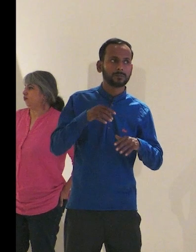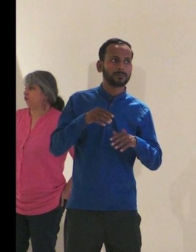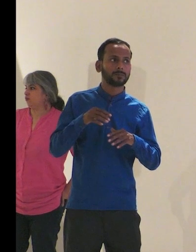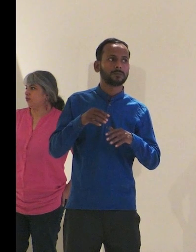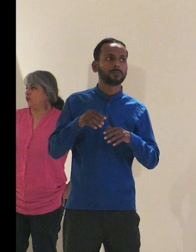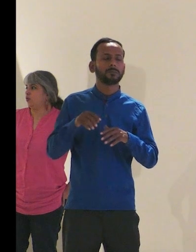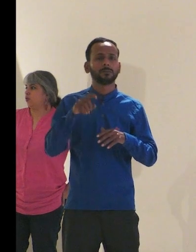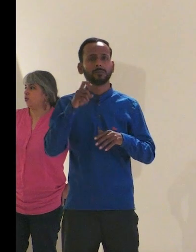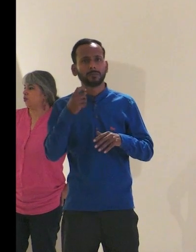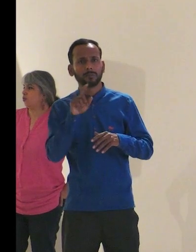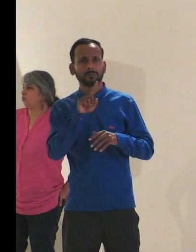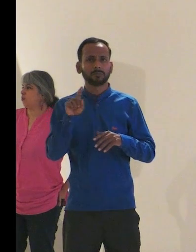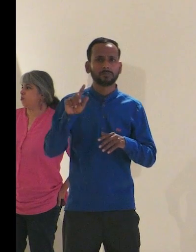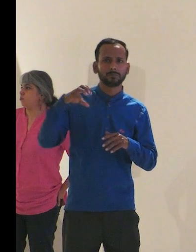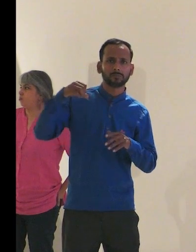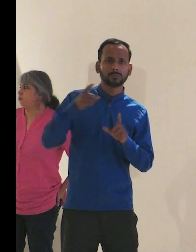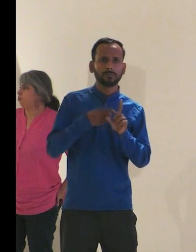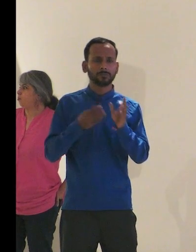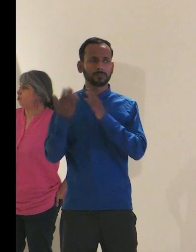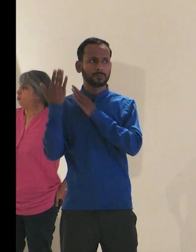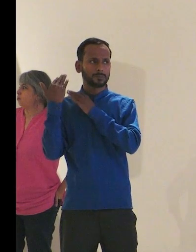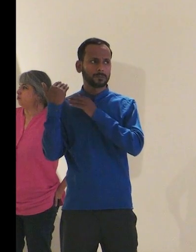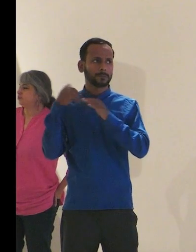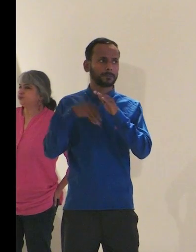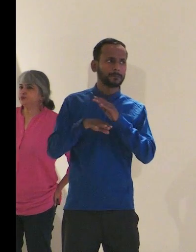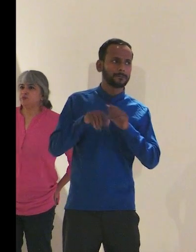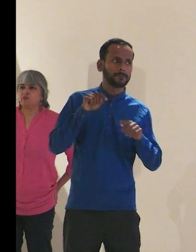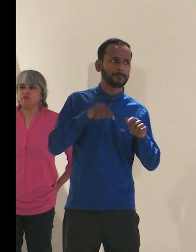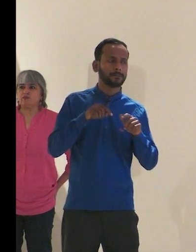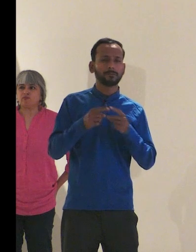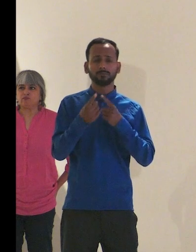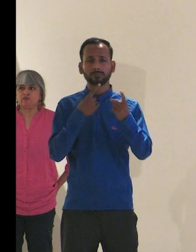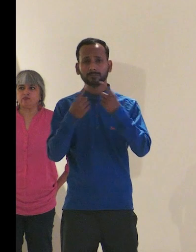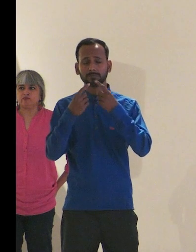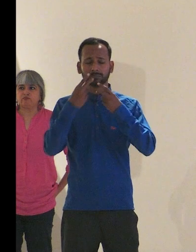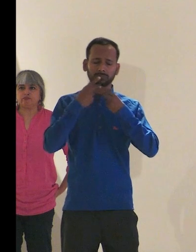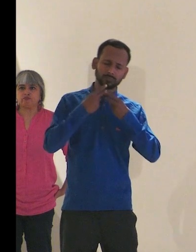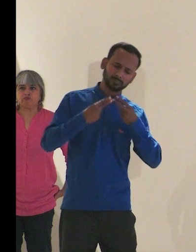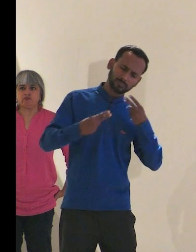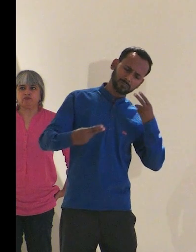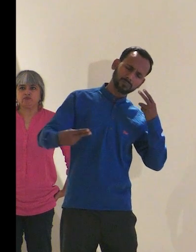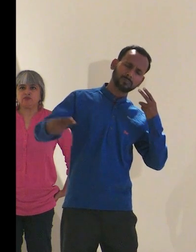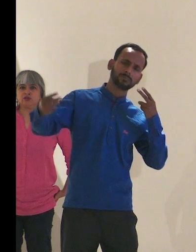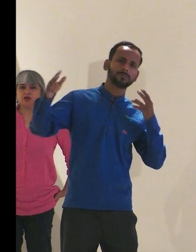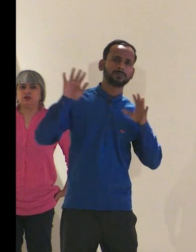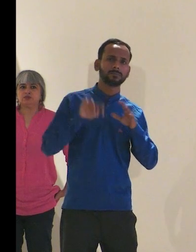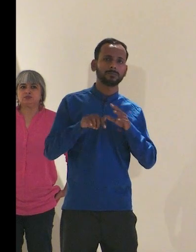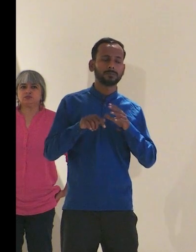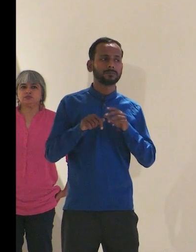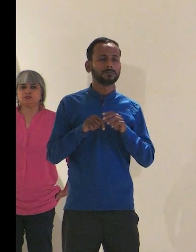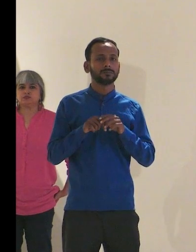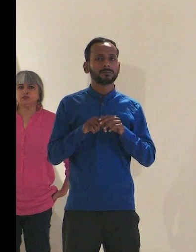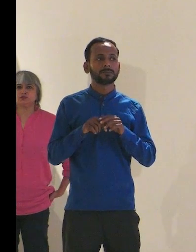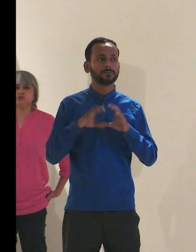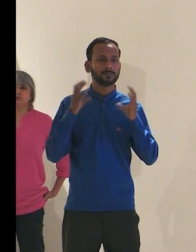8, 9 years, we have done talks. And these talks are all on YouTube. They are for anybody to see, including people